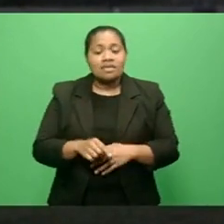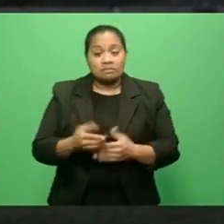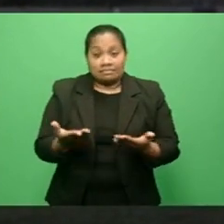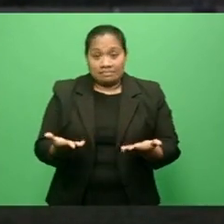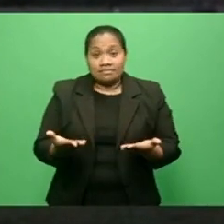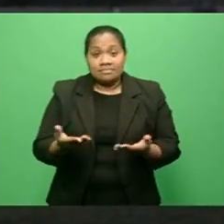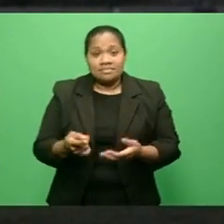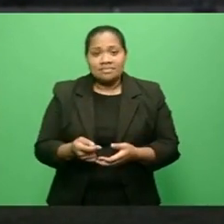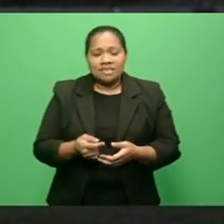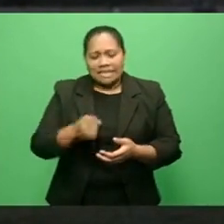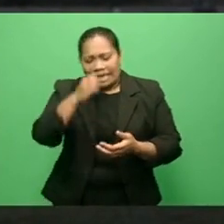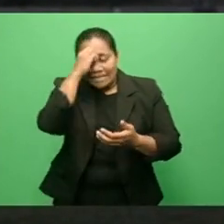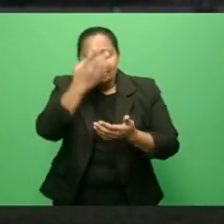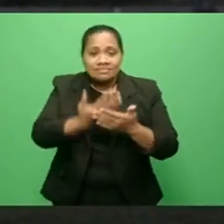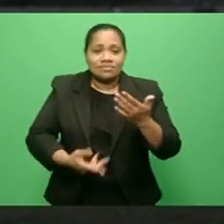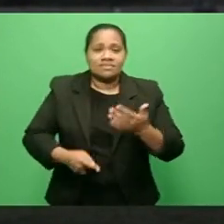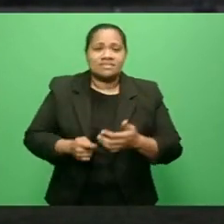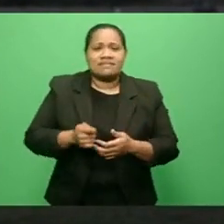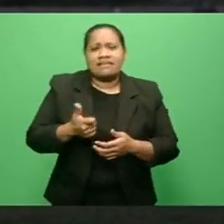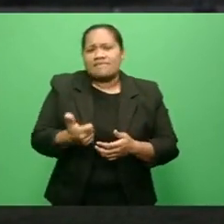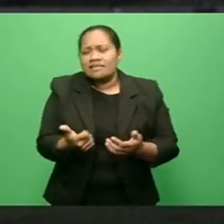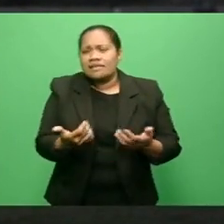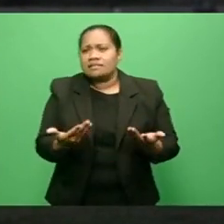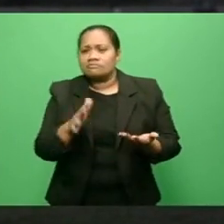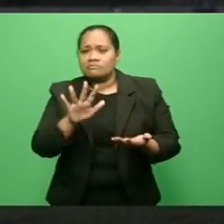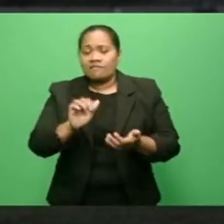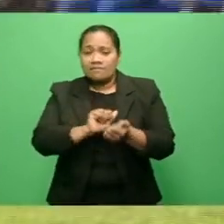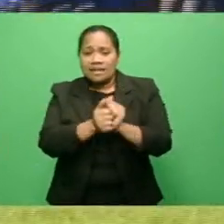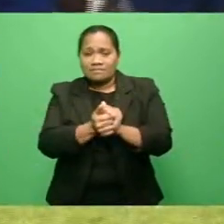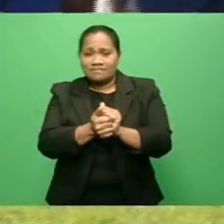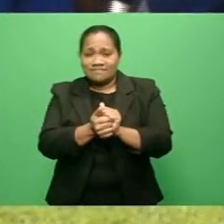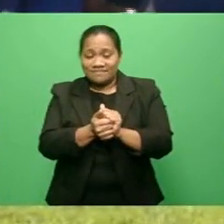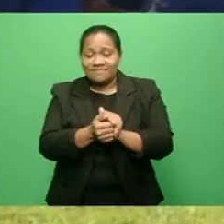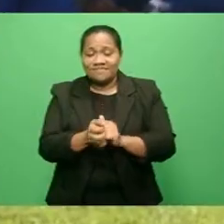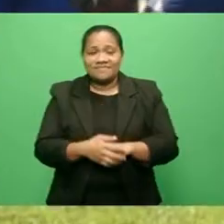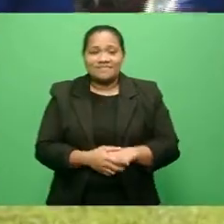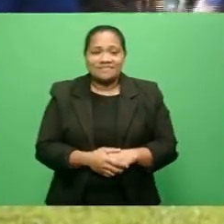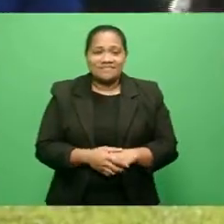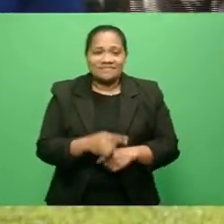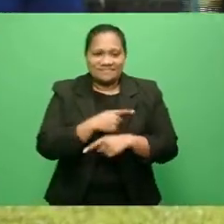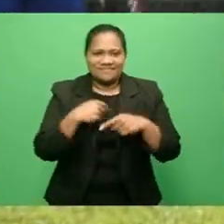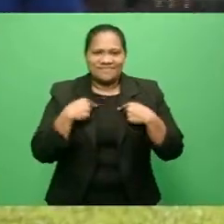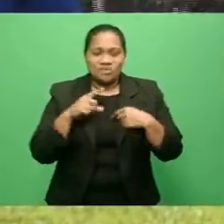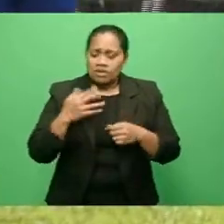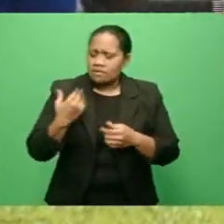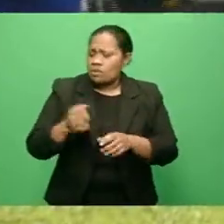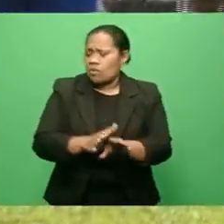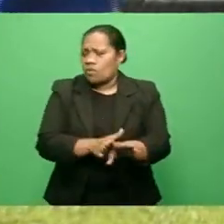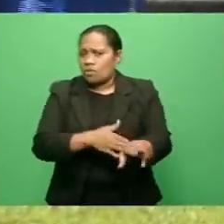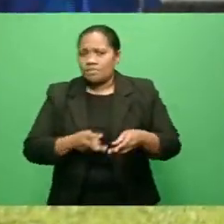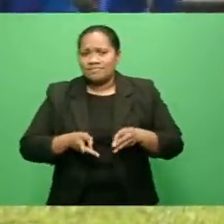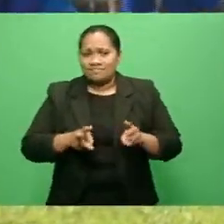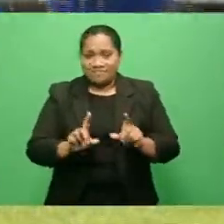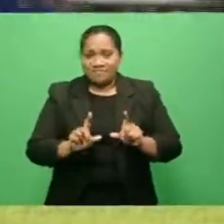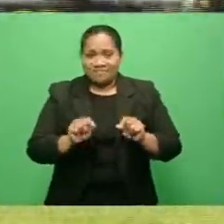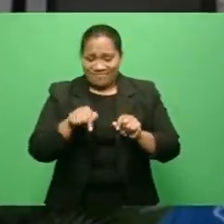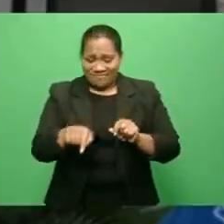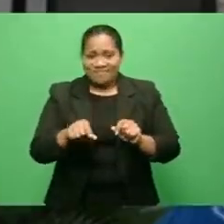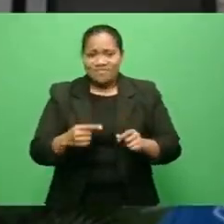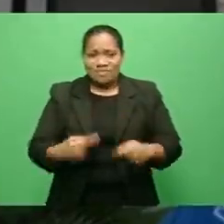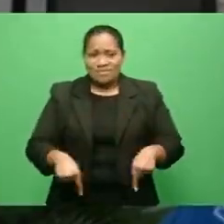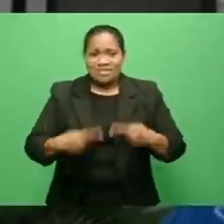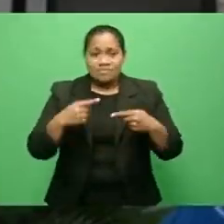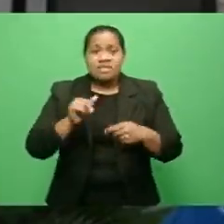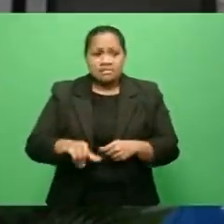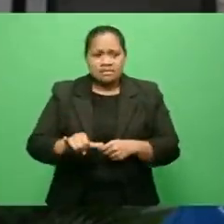after five games that we went through. There's a long way to go in the competition, and Sawa can turn things around.